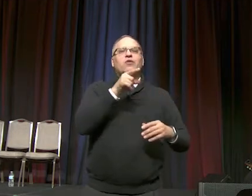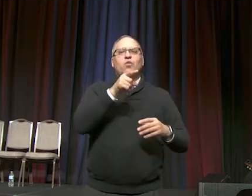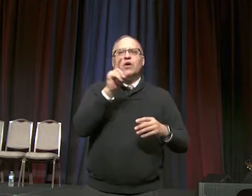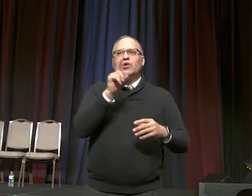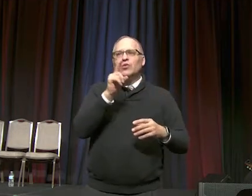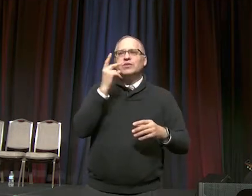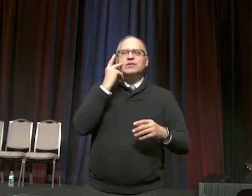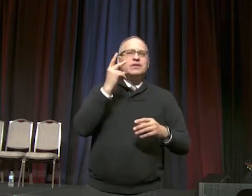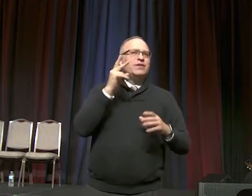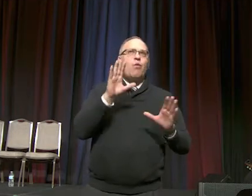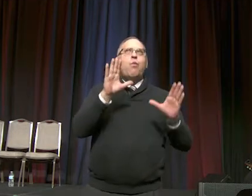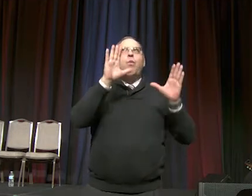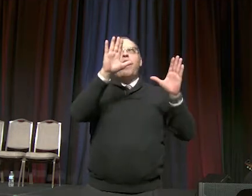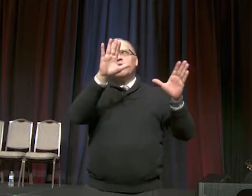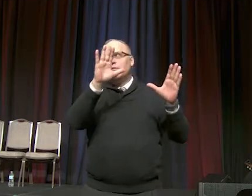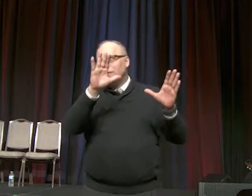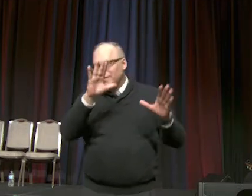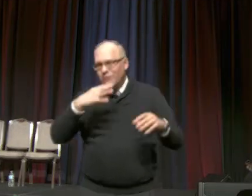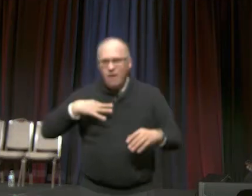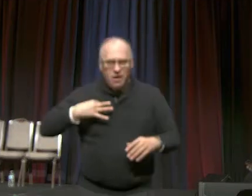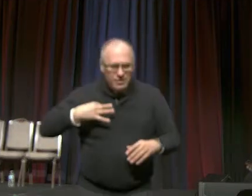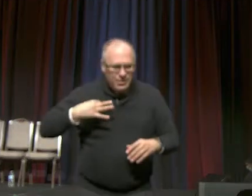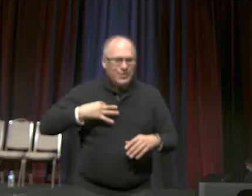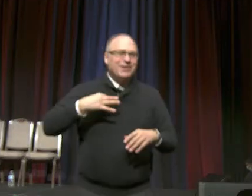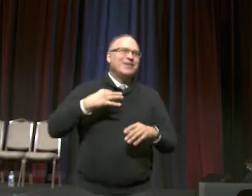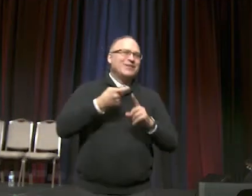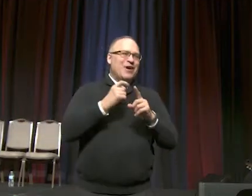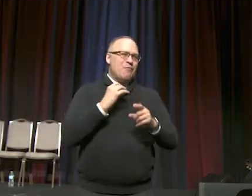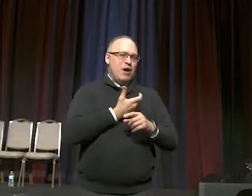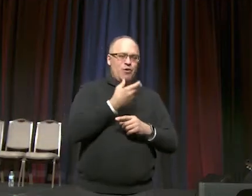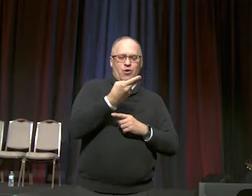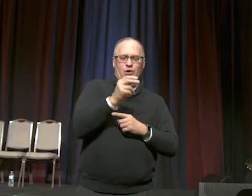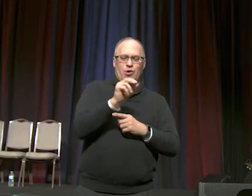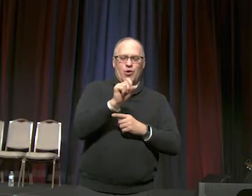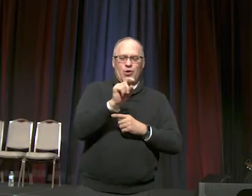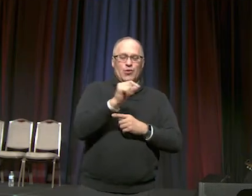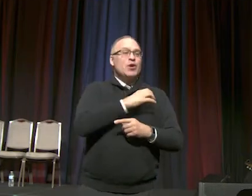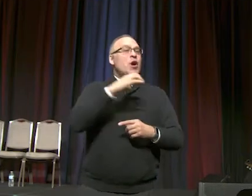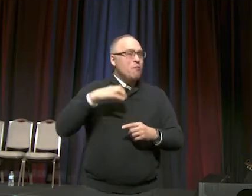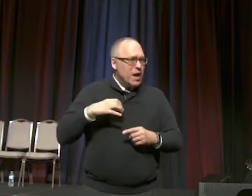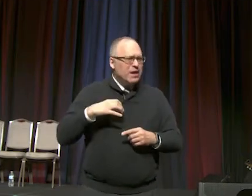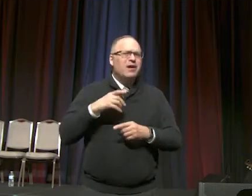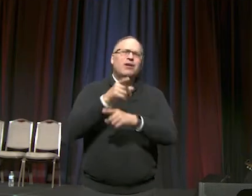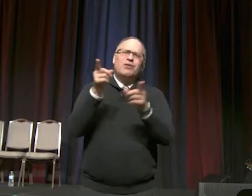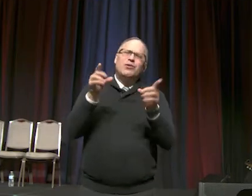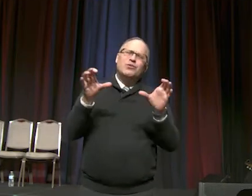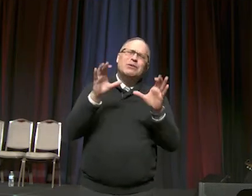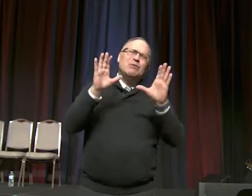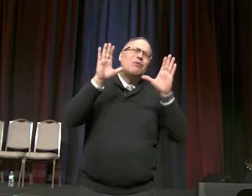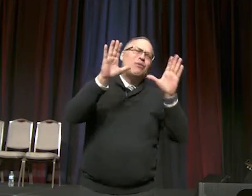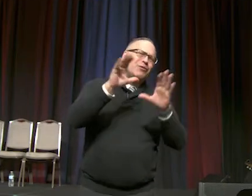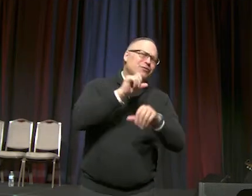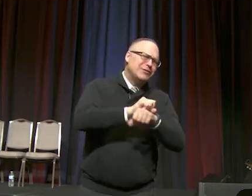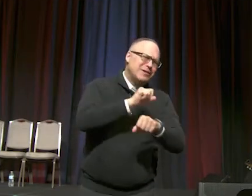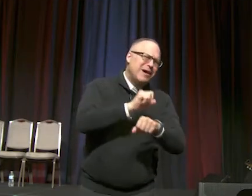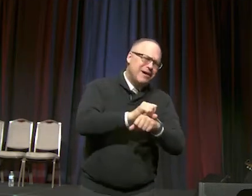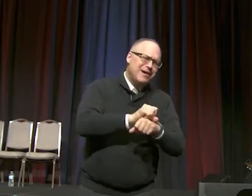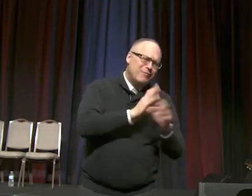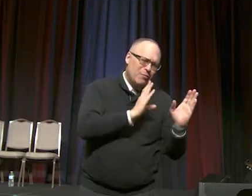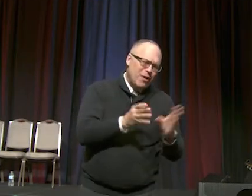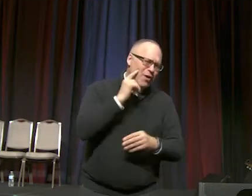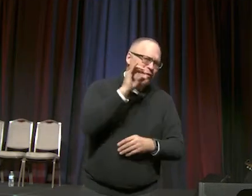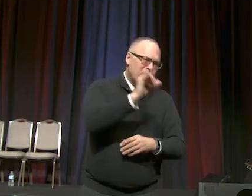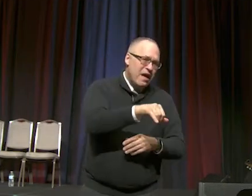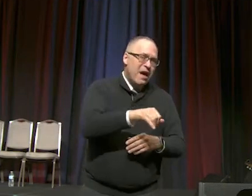the wonderful volunteers from our host committee. They are doing a wonderful job in preparing for that and